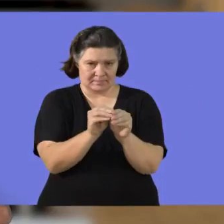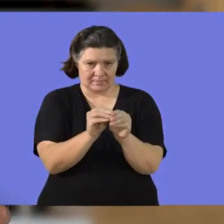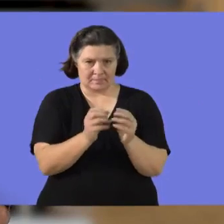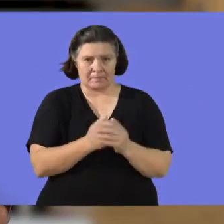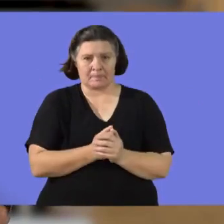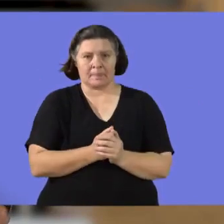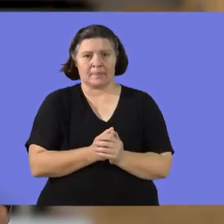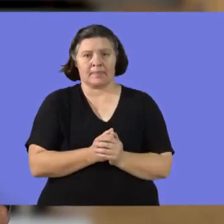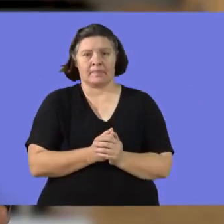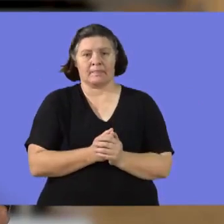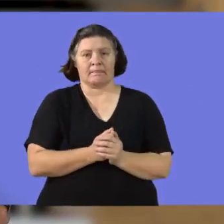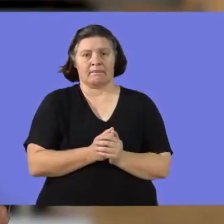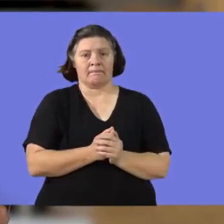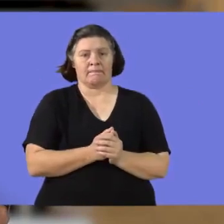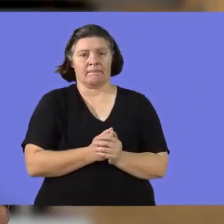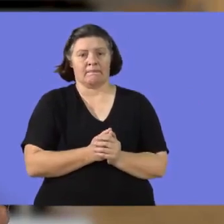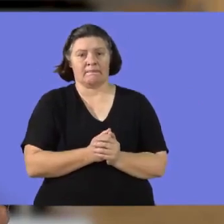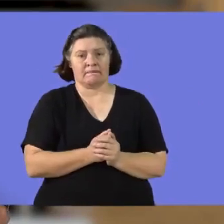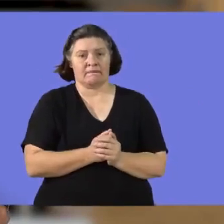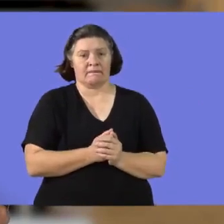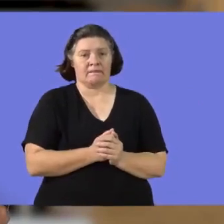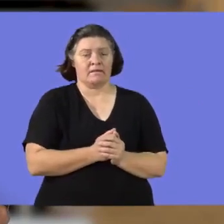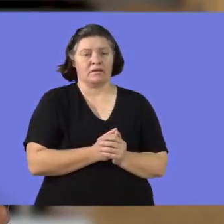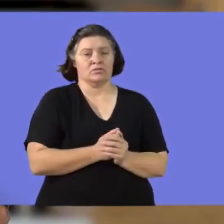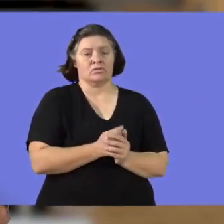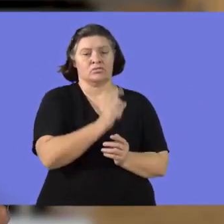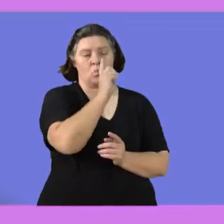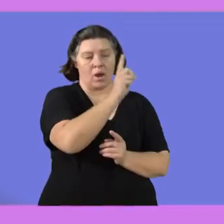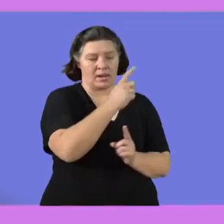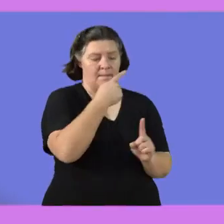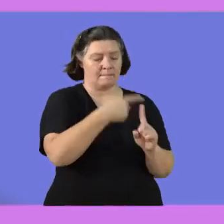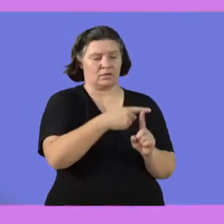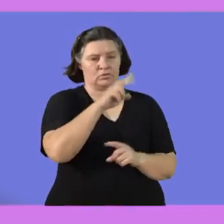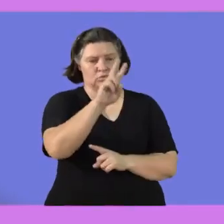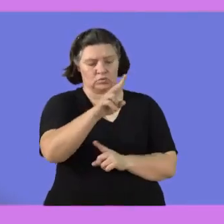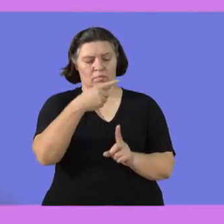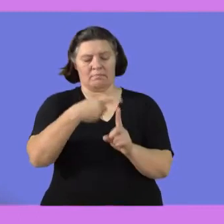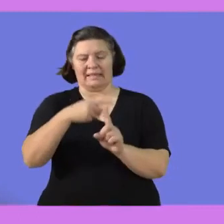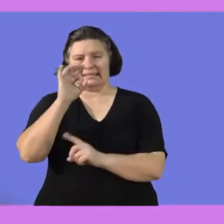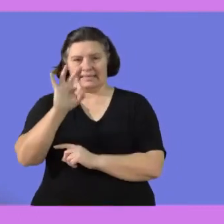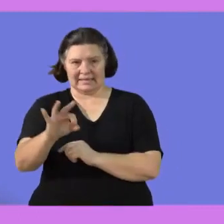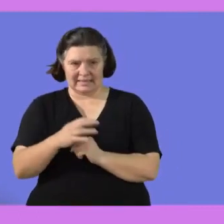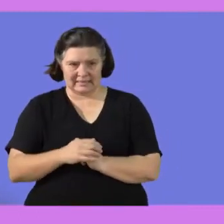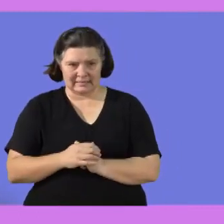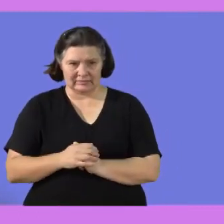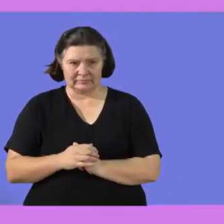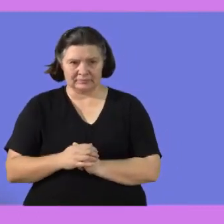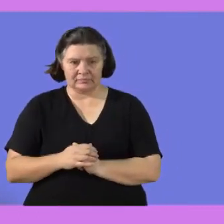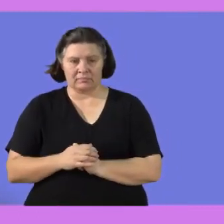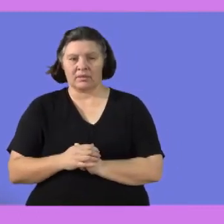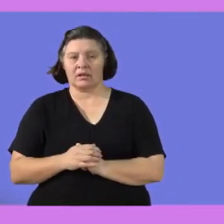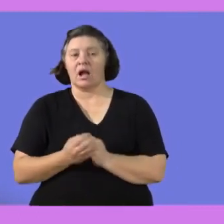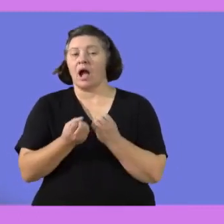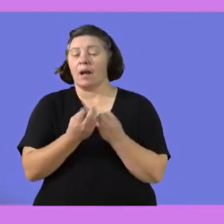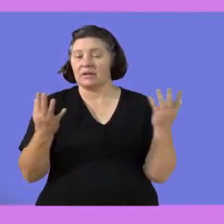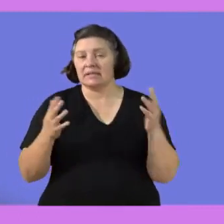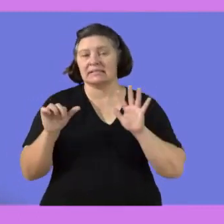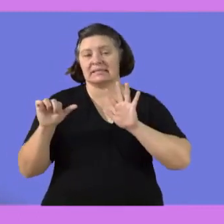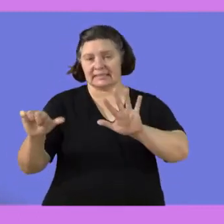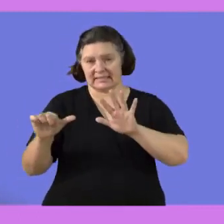sum. So let us determine the sum of the values in a ratio 1 + 2 +